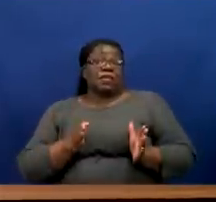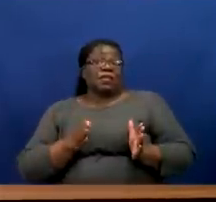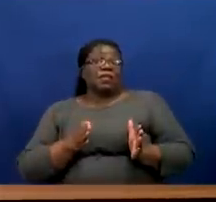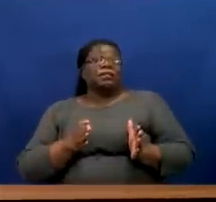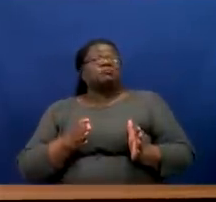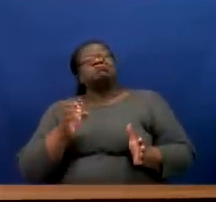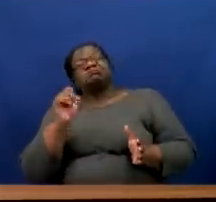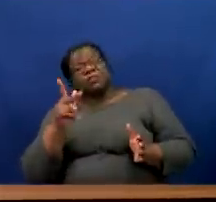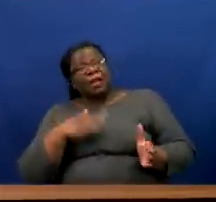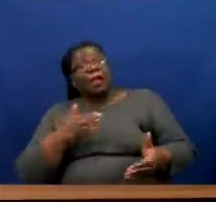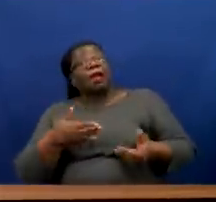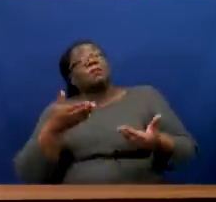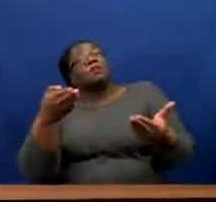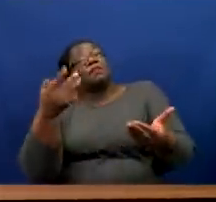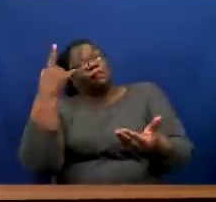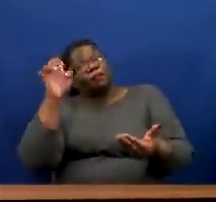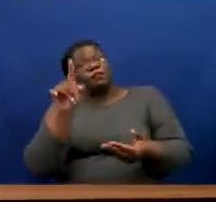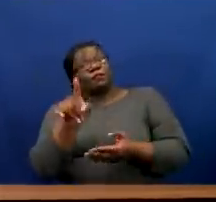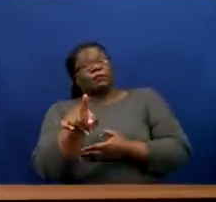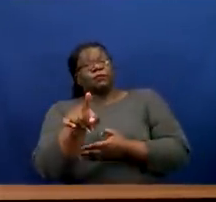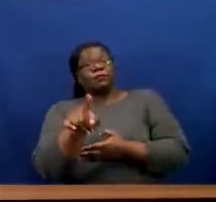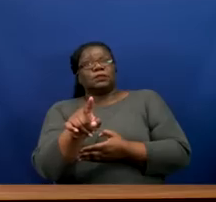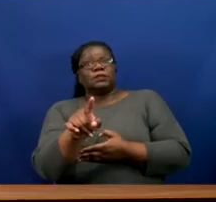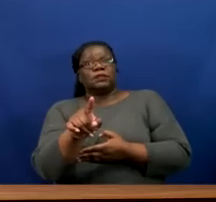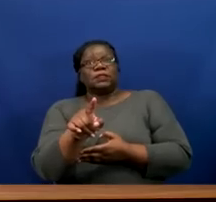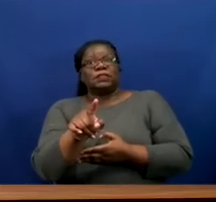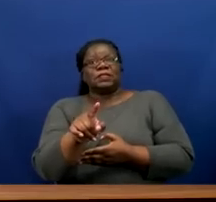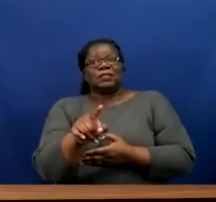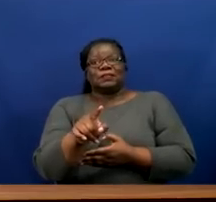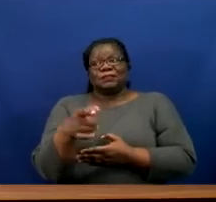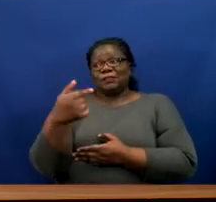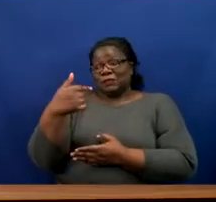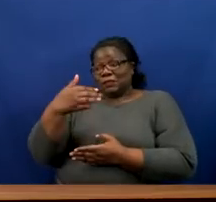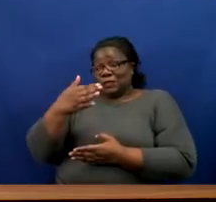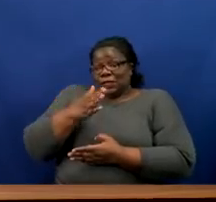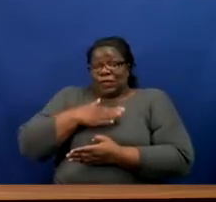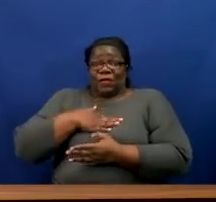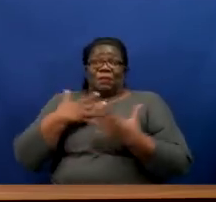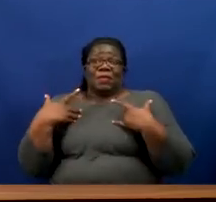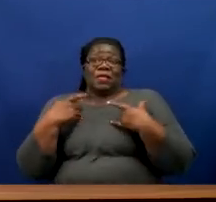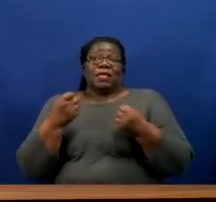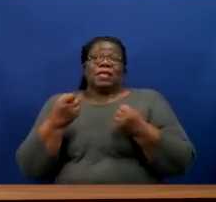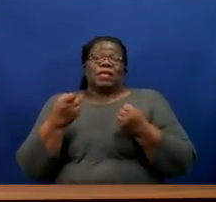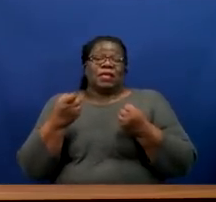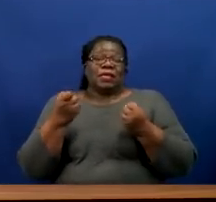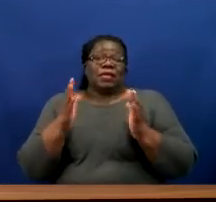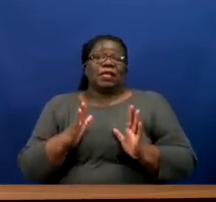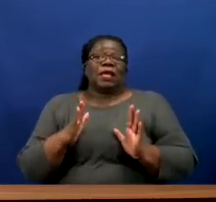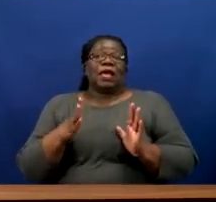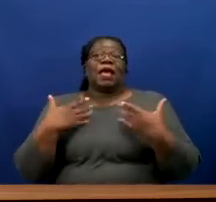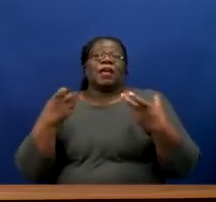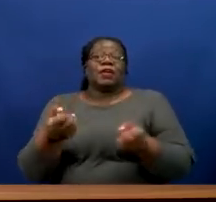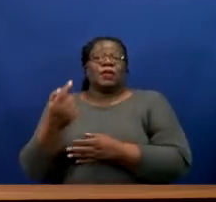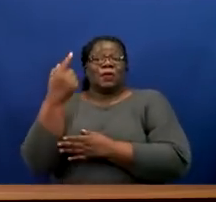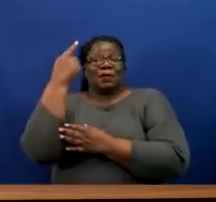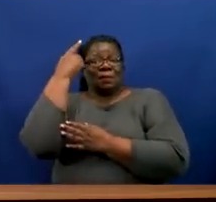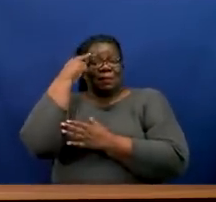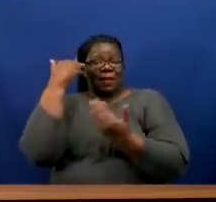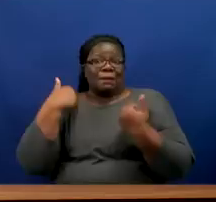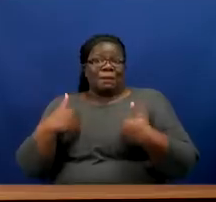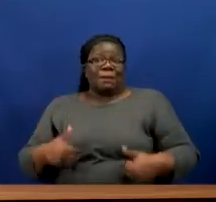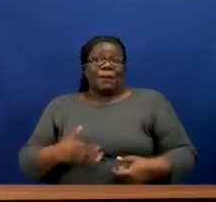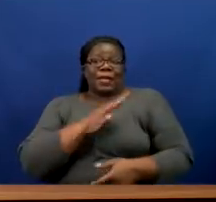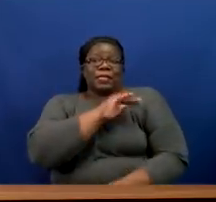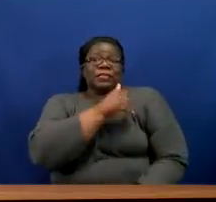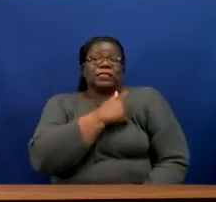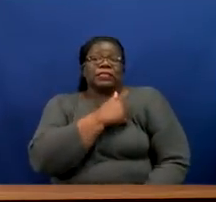I'll provide for you. You call me healer? I'll heal your mind, body, and soul.